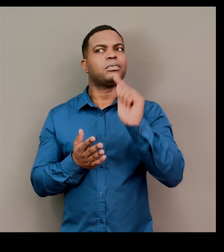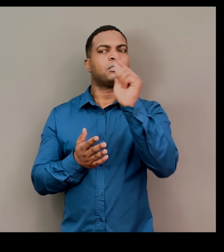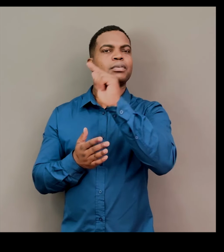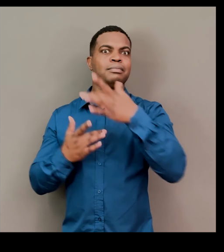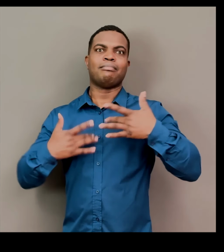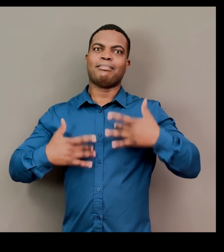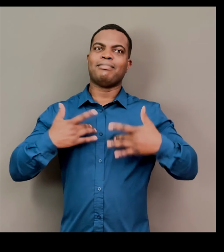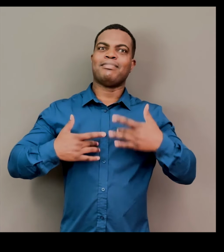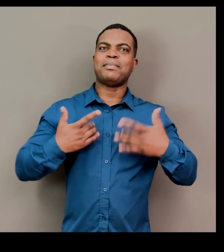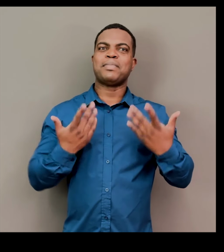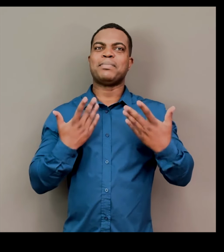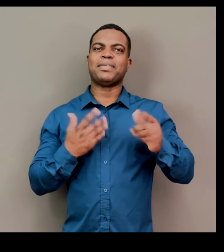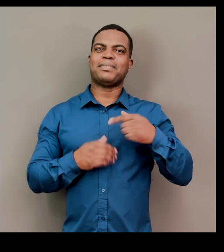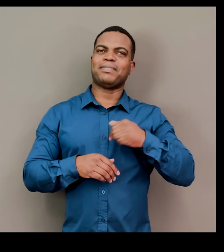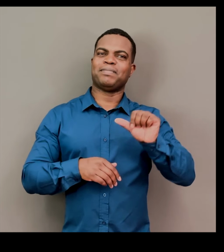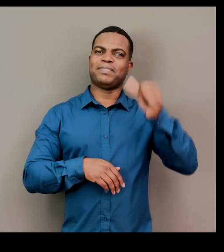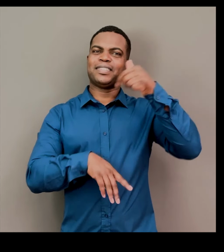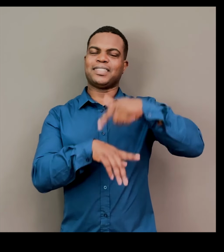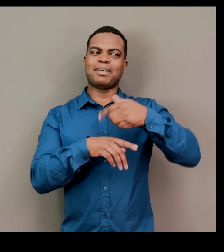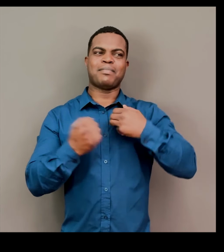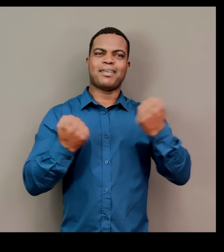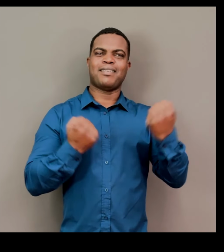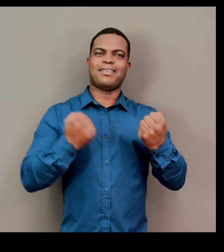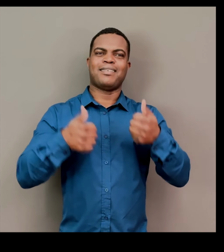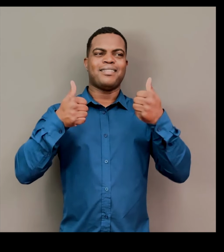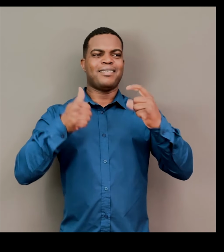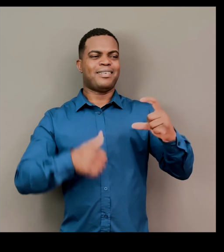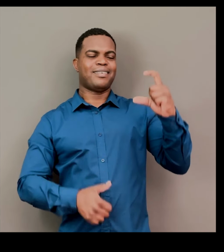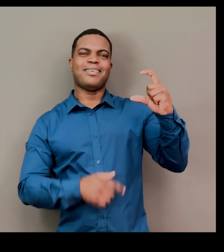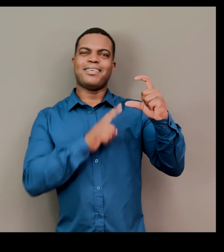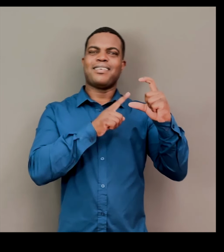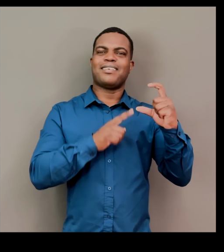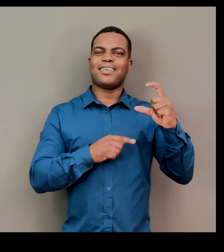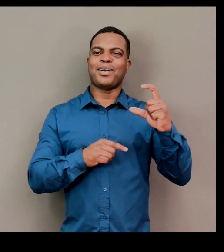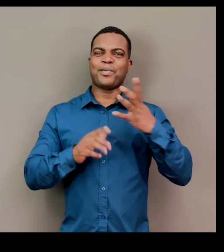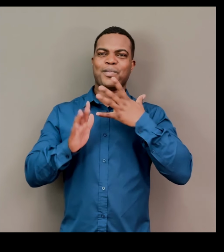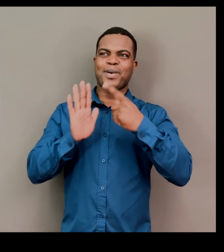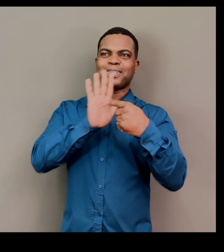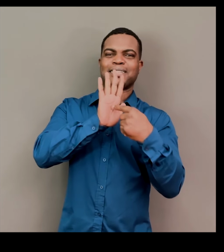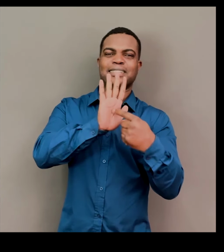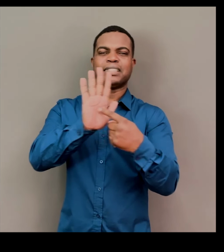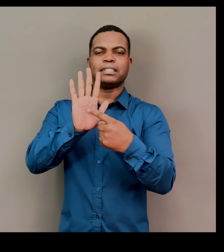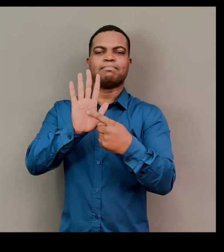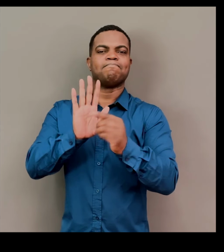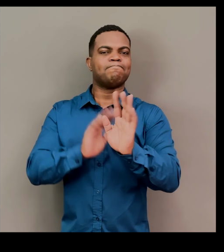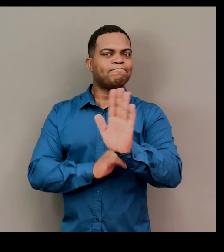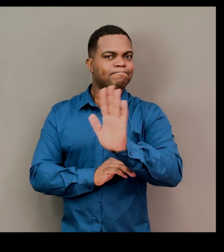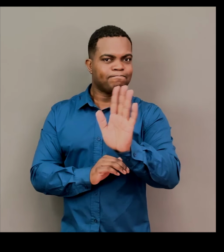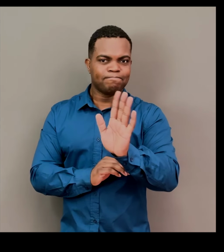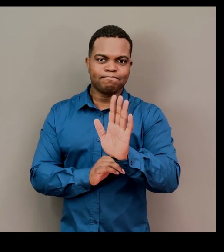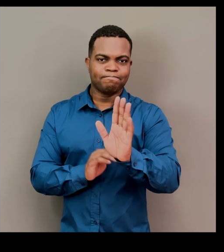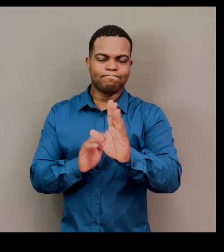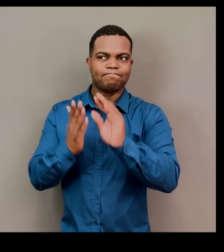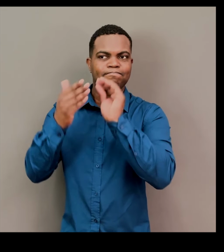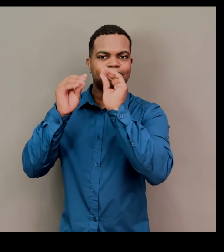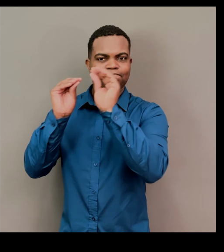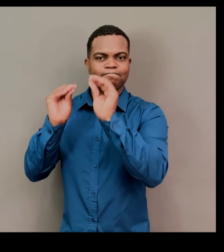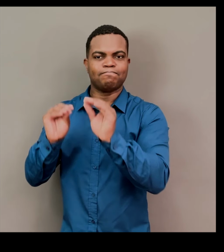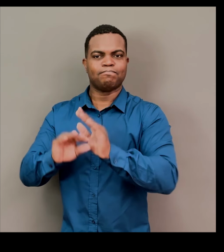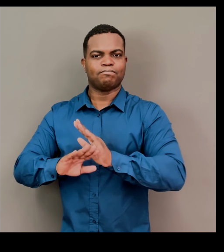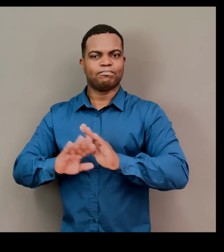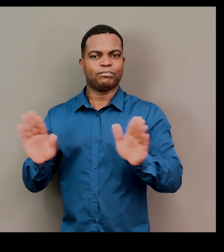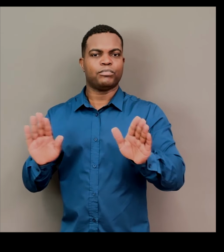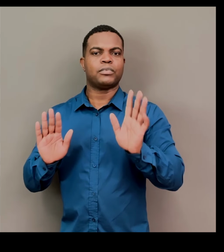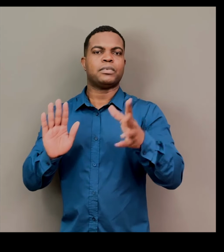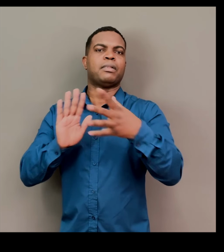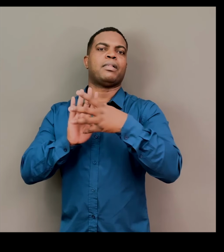first-time drivers, proud world travelers, and excited entrepreneurs, it's easy to think of our license